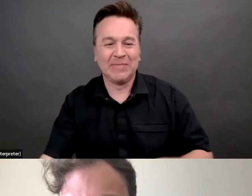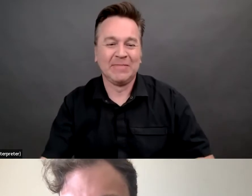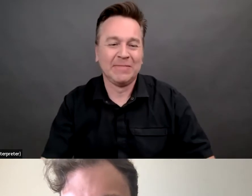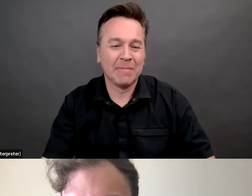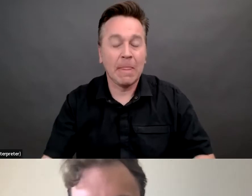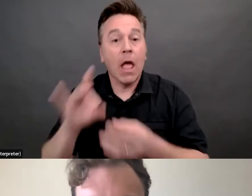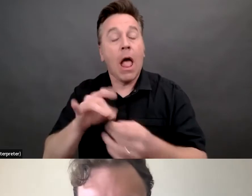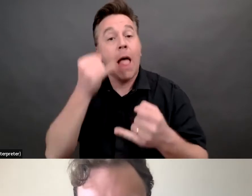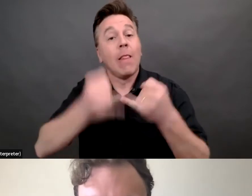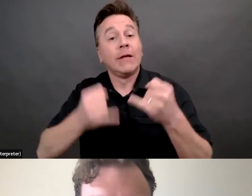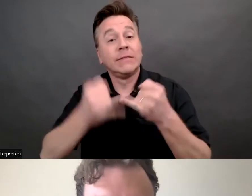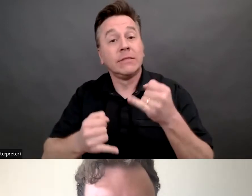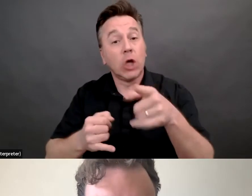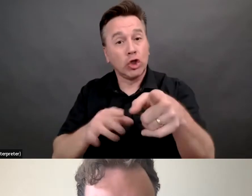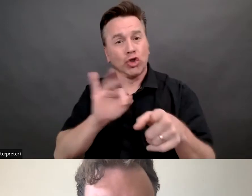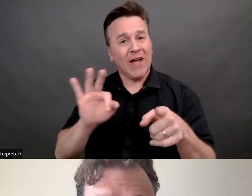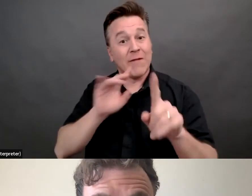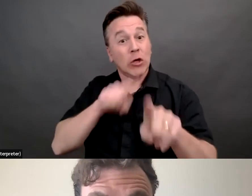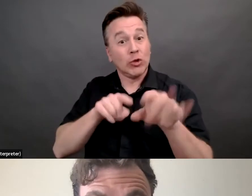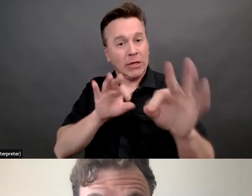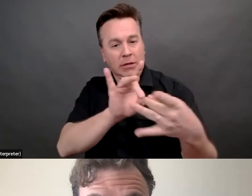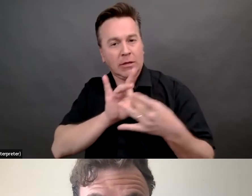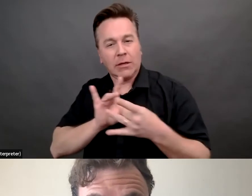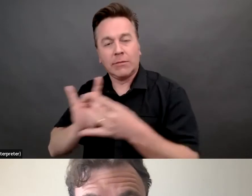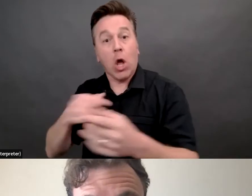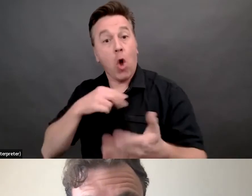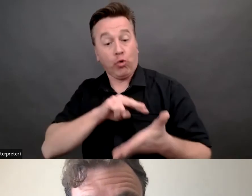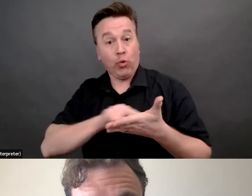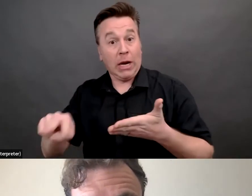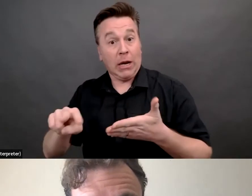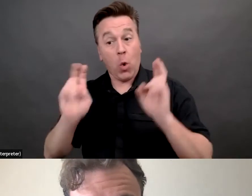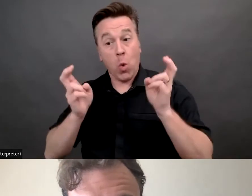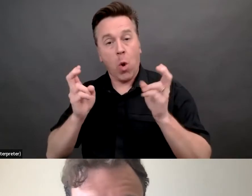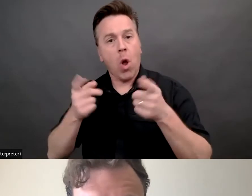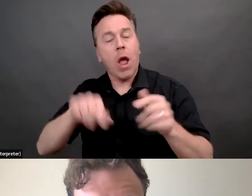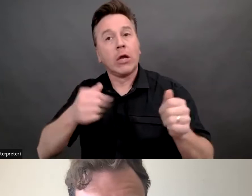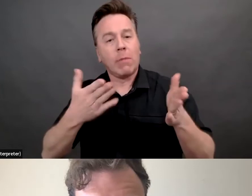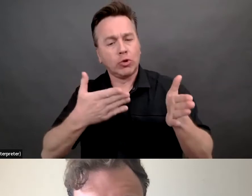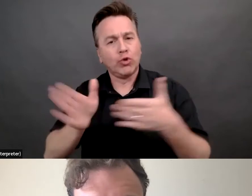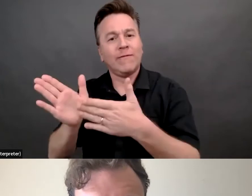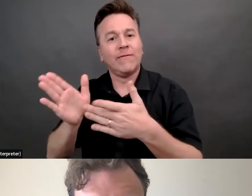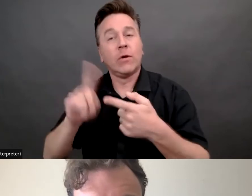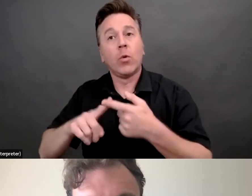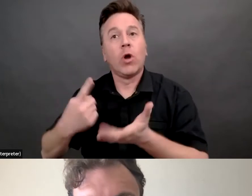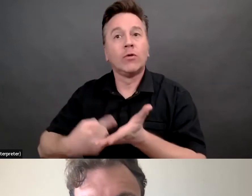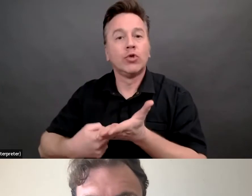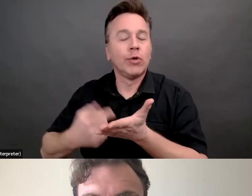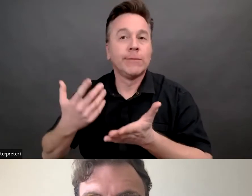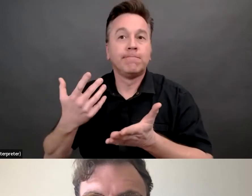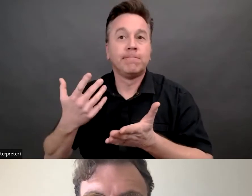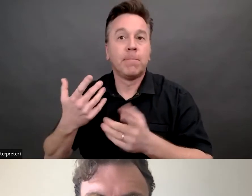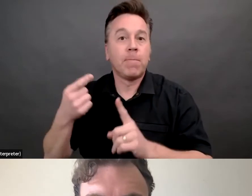With the last part of Jeff's answer, and I wanted to read it, and then maybe we can kind of shift into the conversation